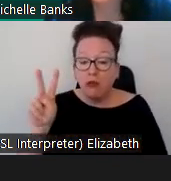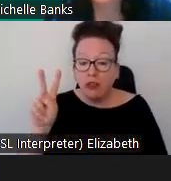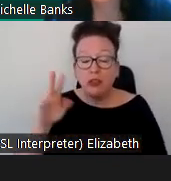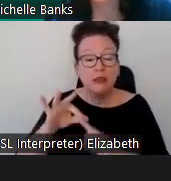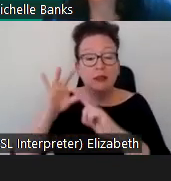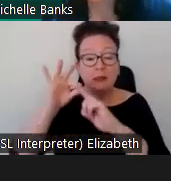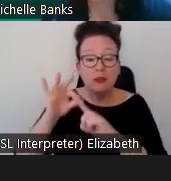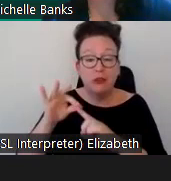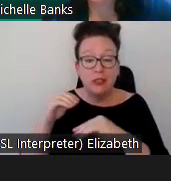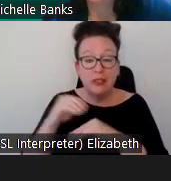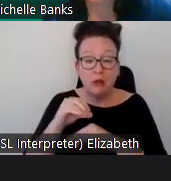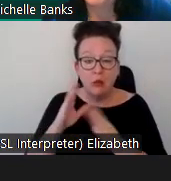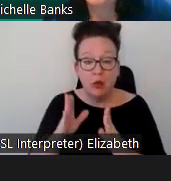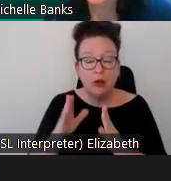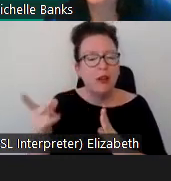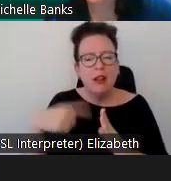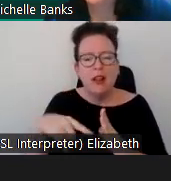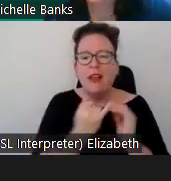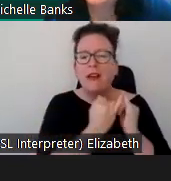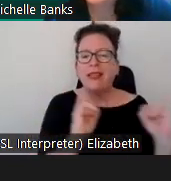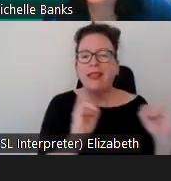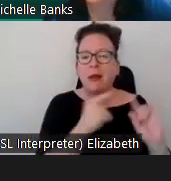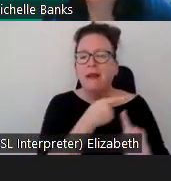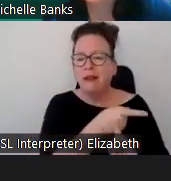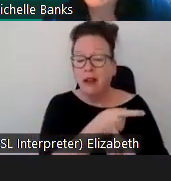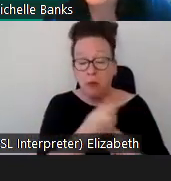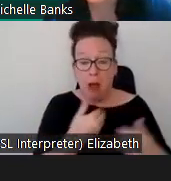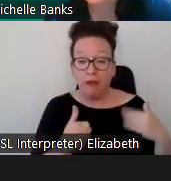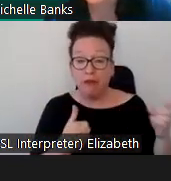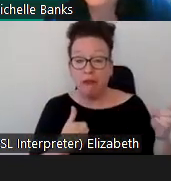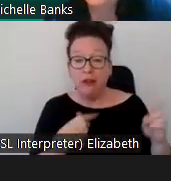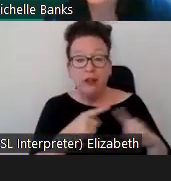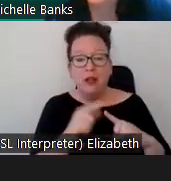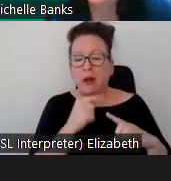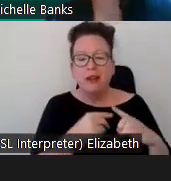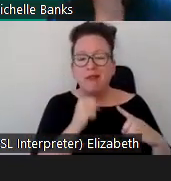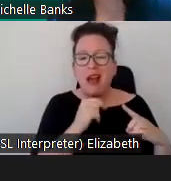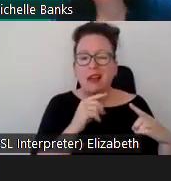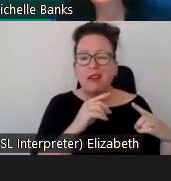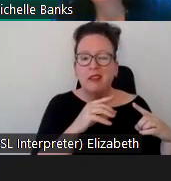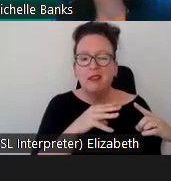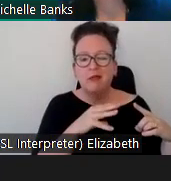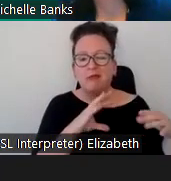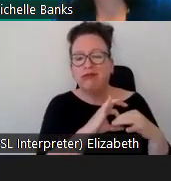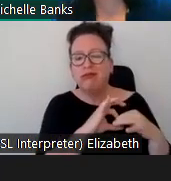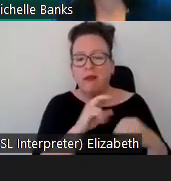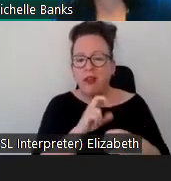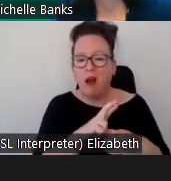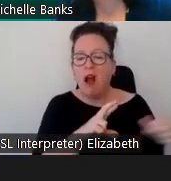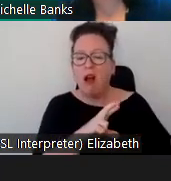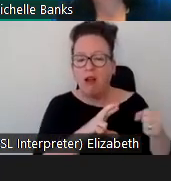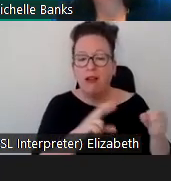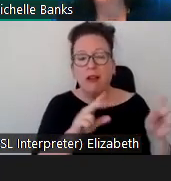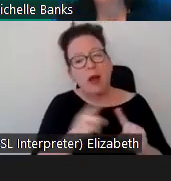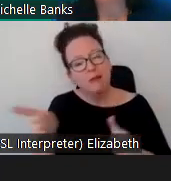counselor, they operate independently. So they exist, but outside of general VR. Whereas again, NextGen